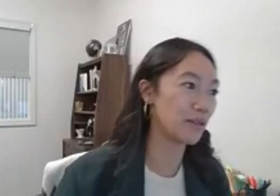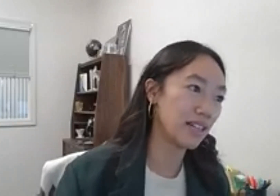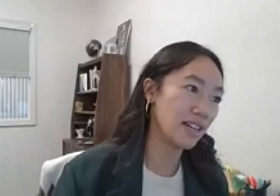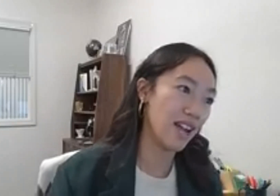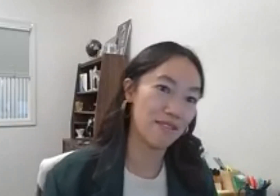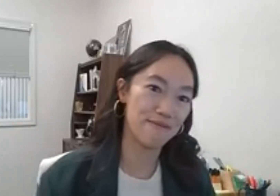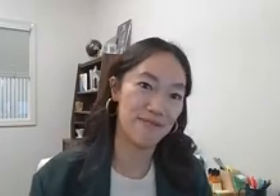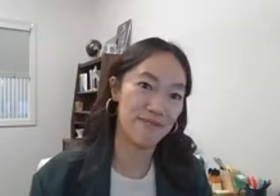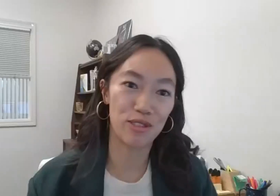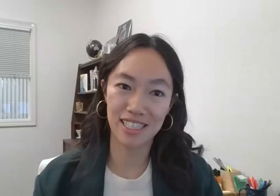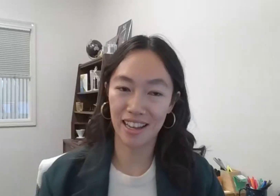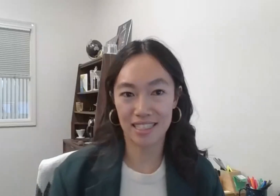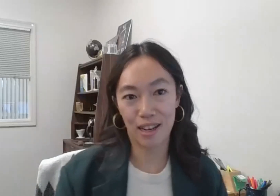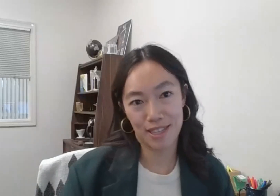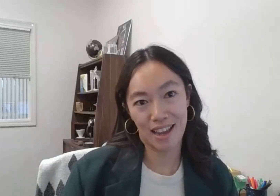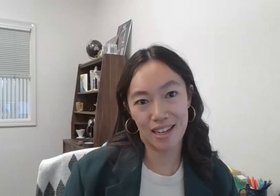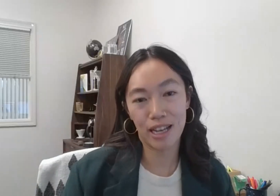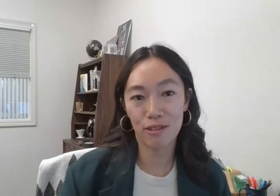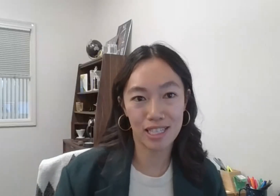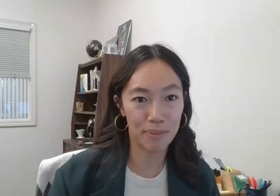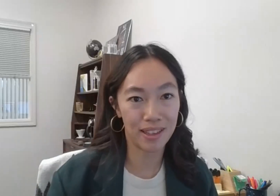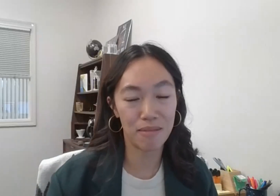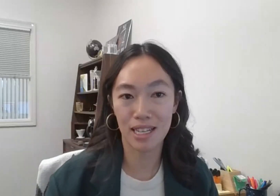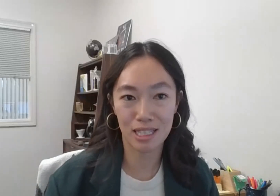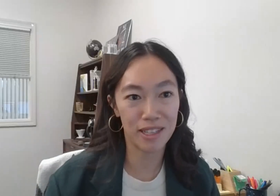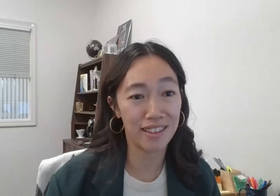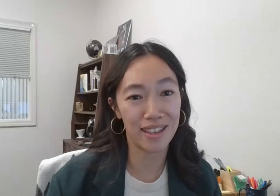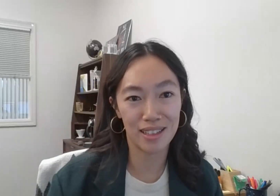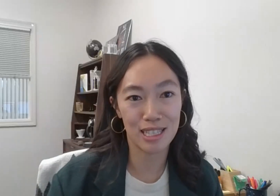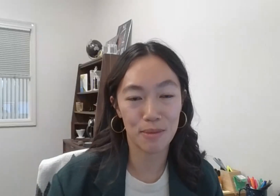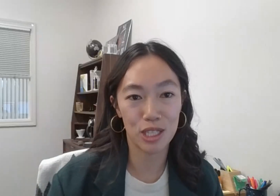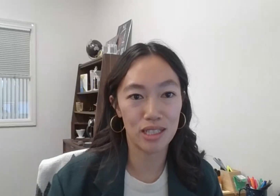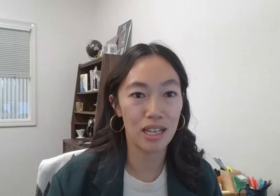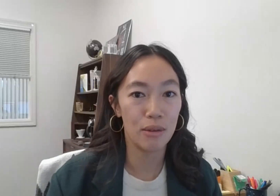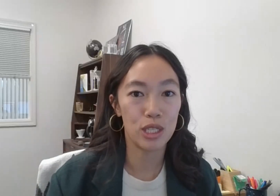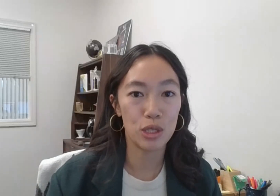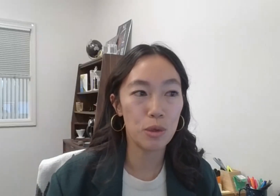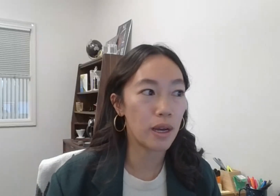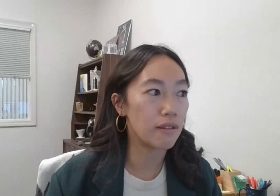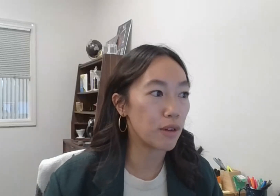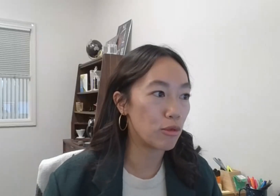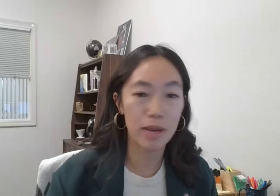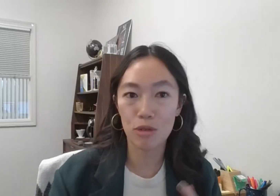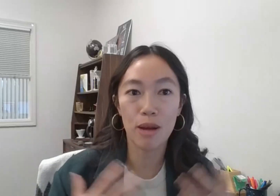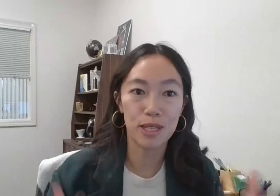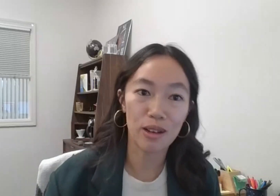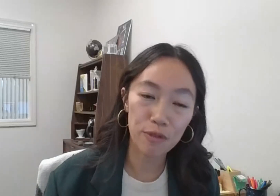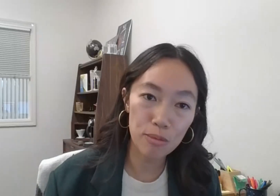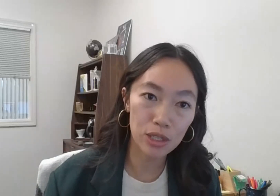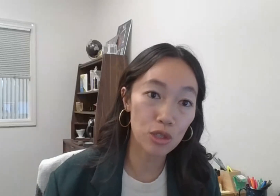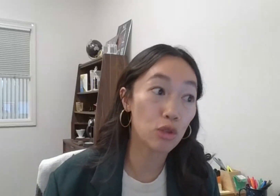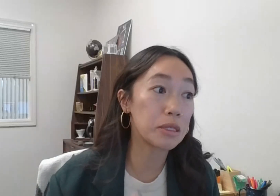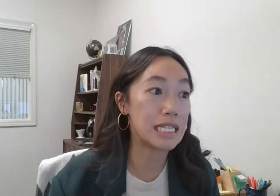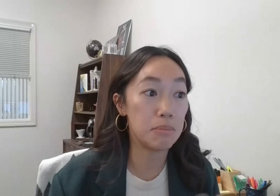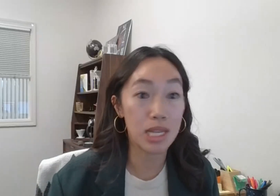Thank you. And so just to kind of set up this item, I know that typically meeting to meeting, like Douglas has mentioned, we might do updates on a